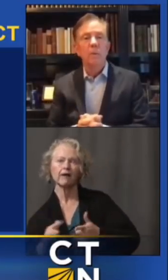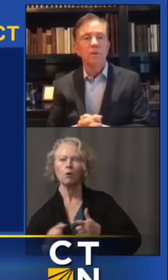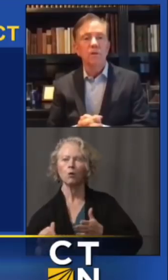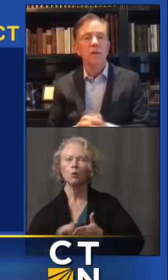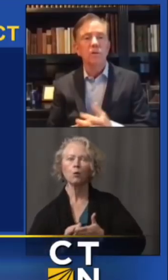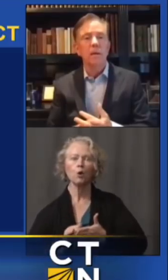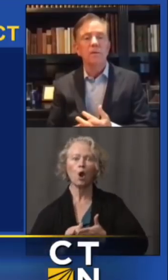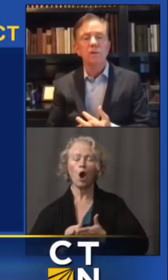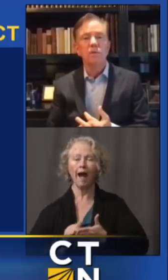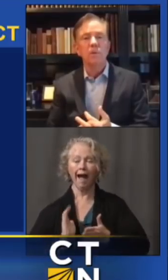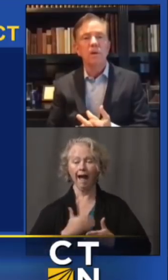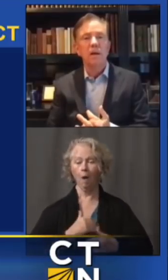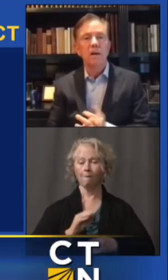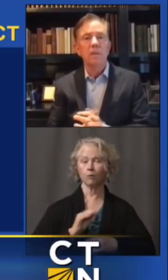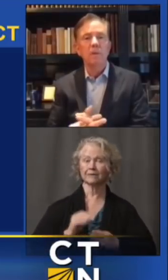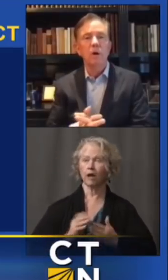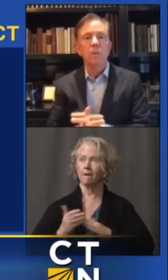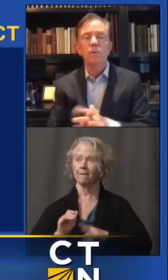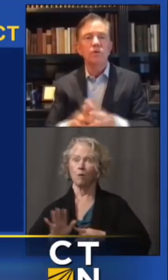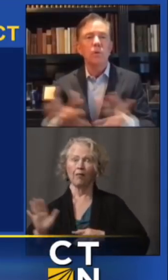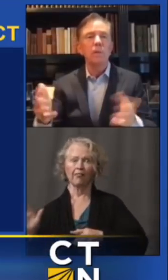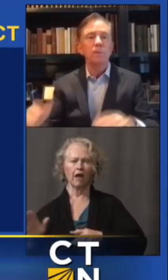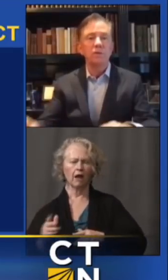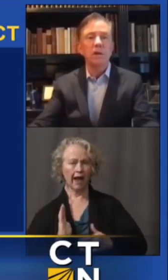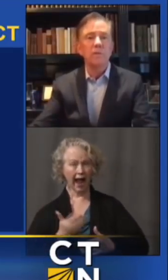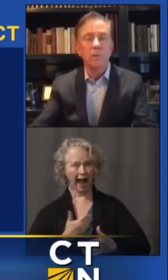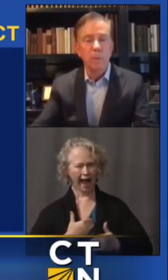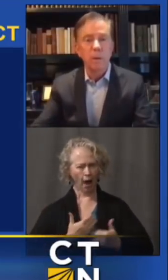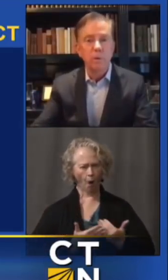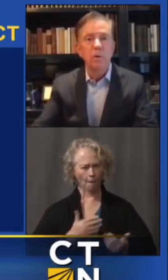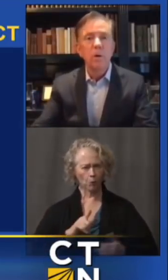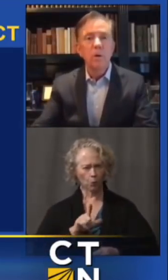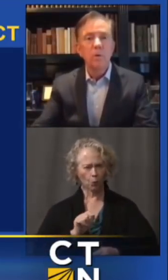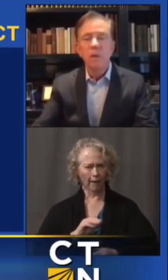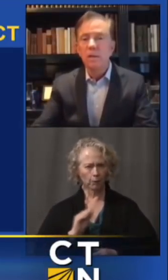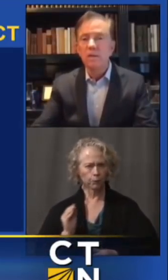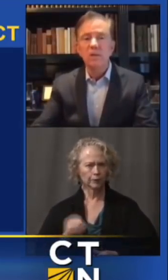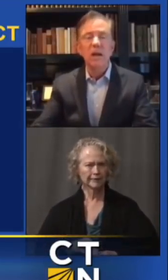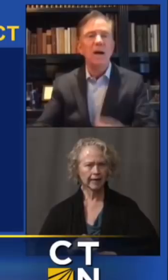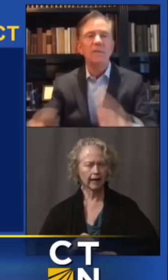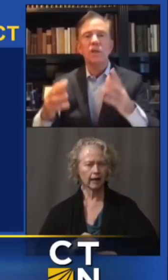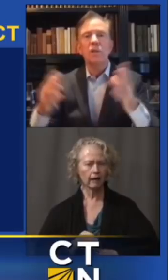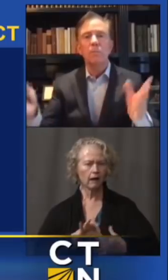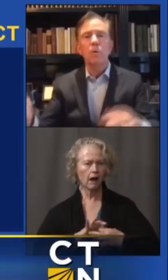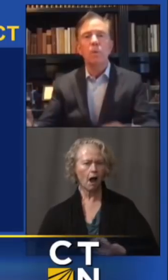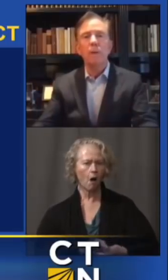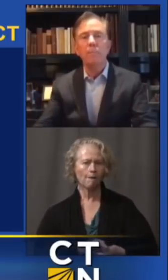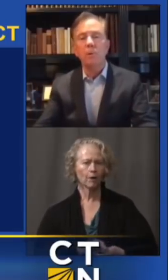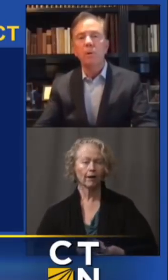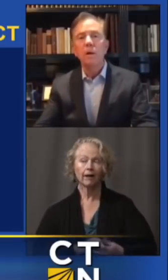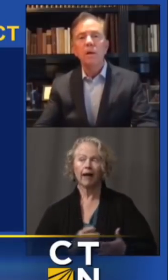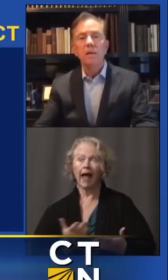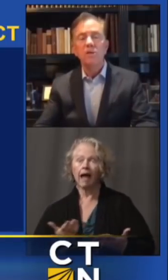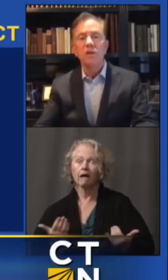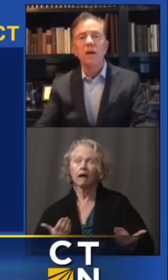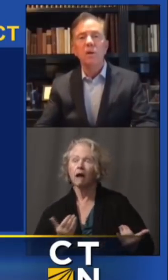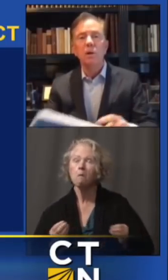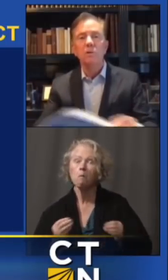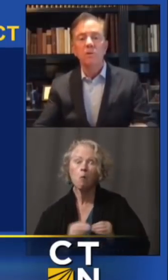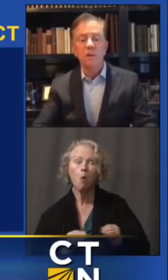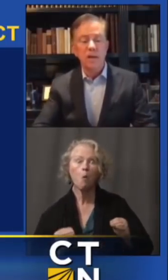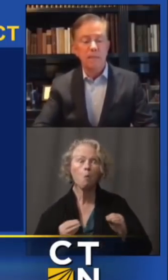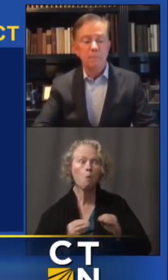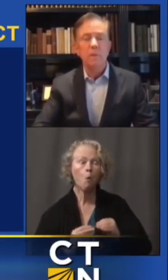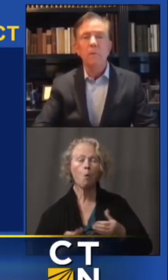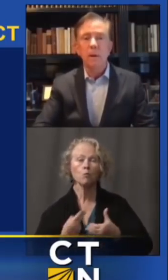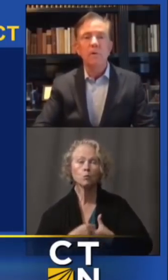on a percentage basis, we've got almost 20% of our people who have done this. And obviously, the more people that sign on to